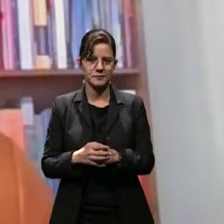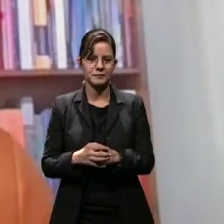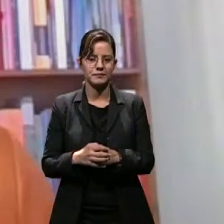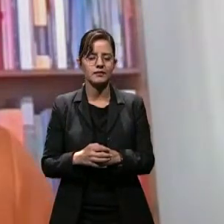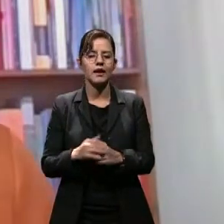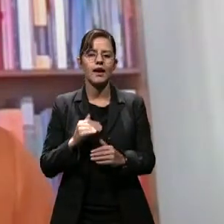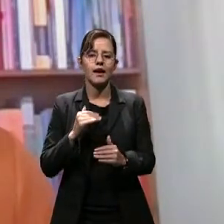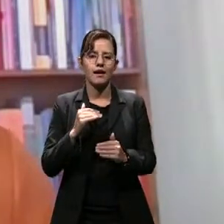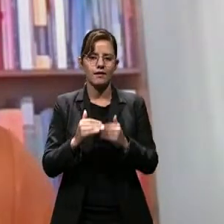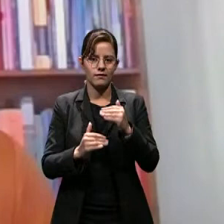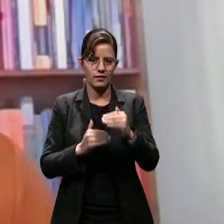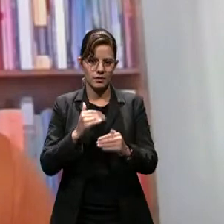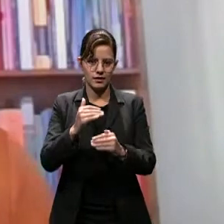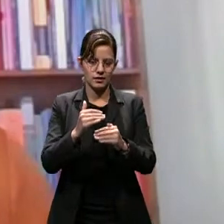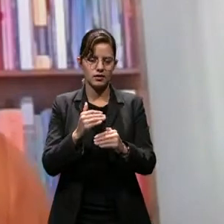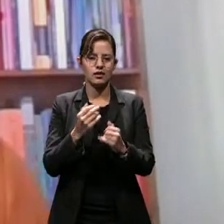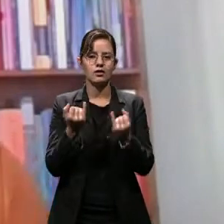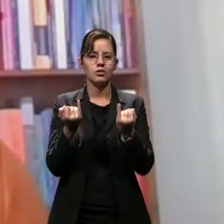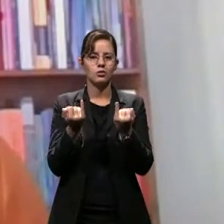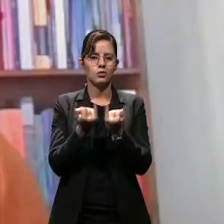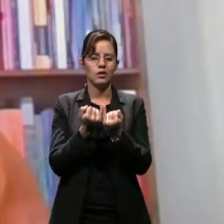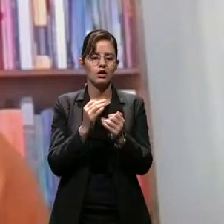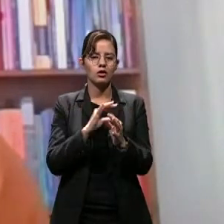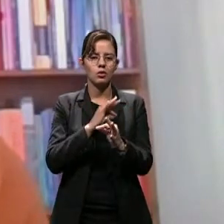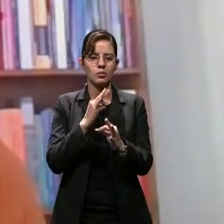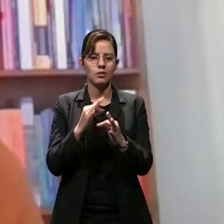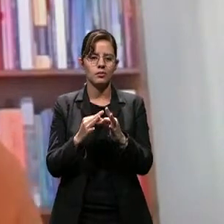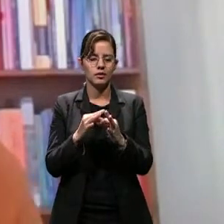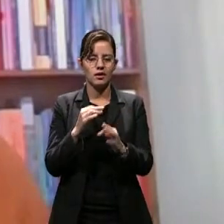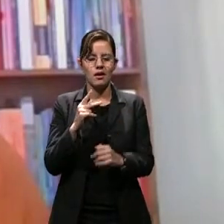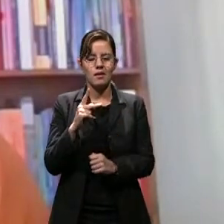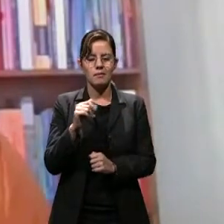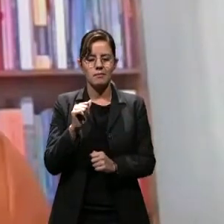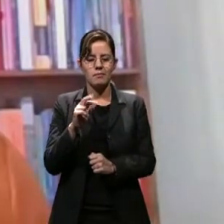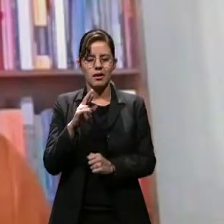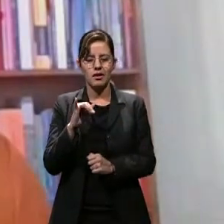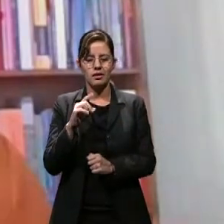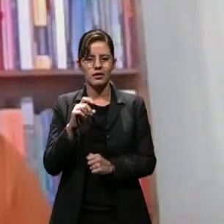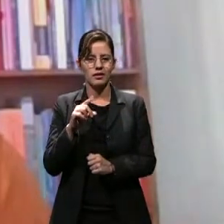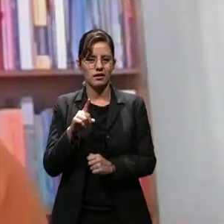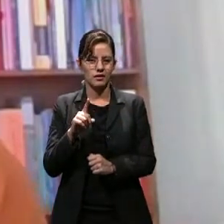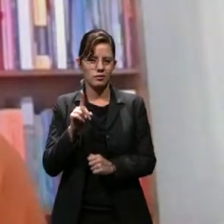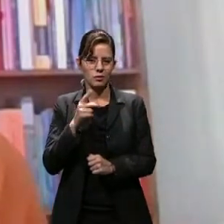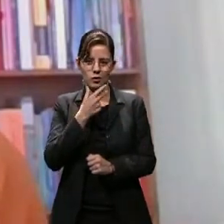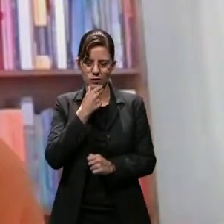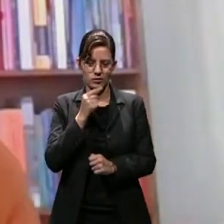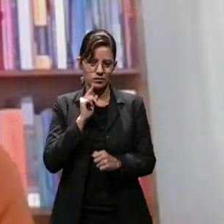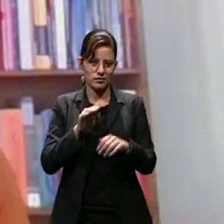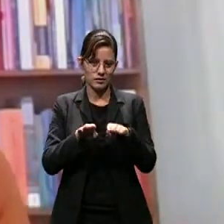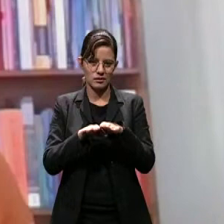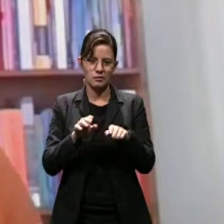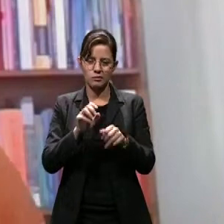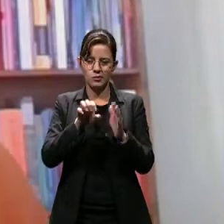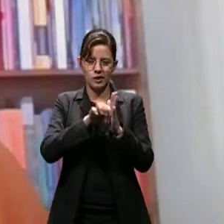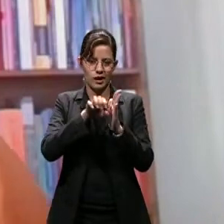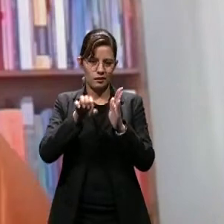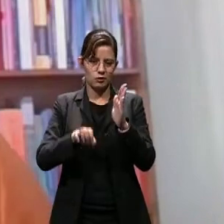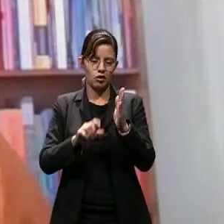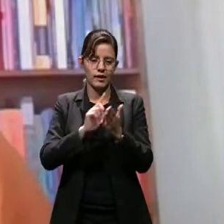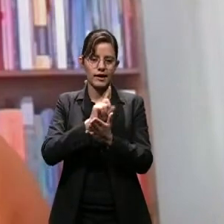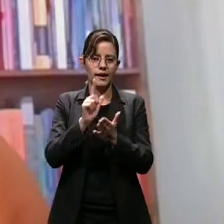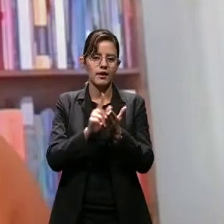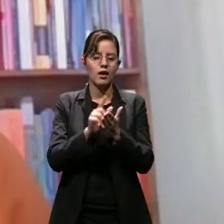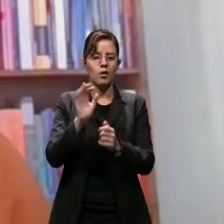representation, and that has to do with the progress and meeting parity, going from